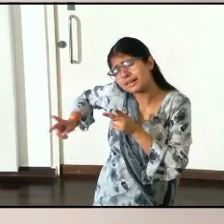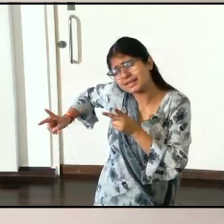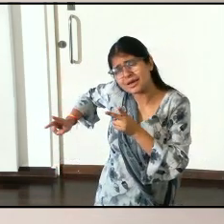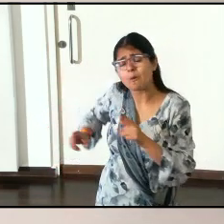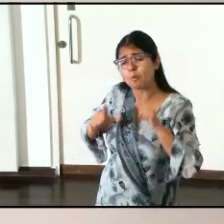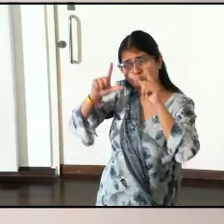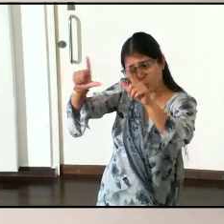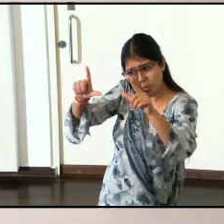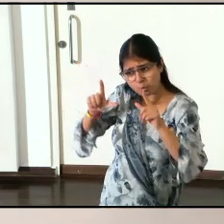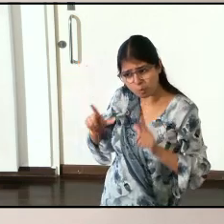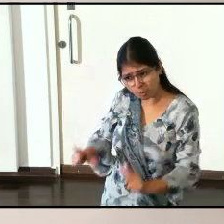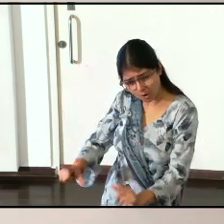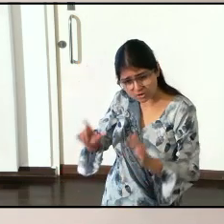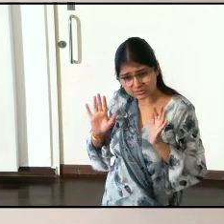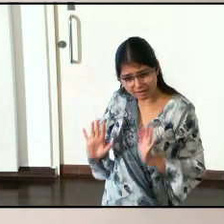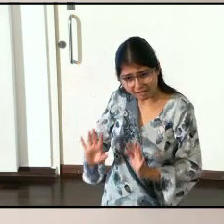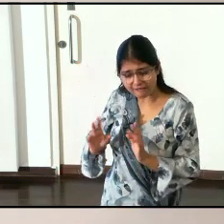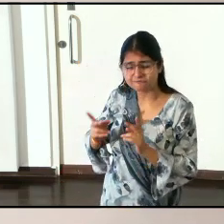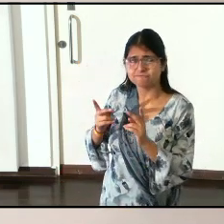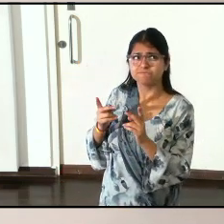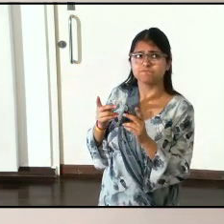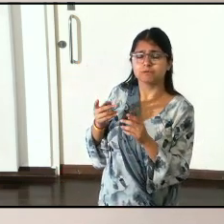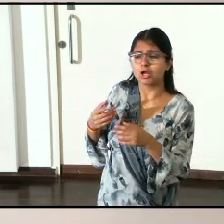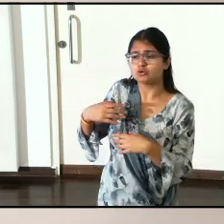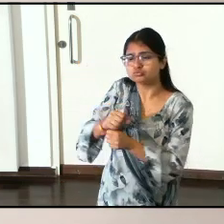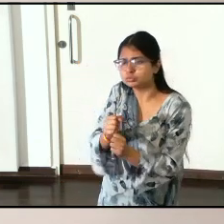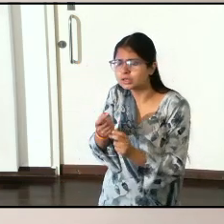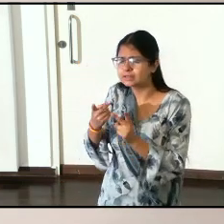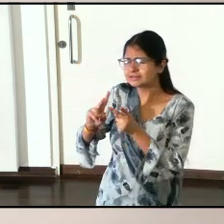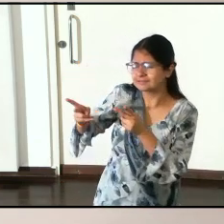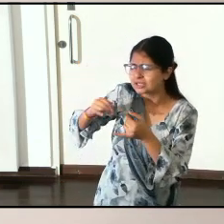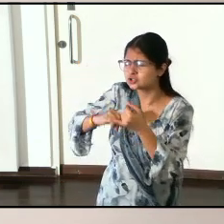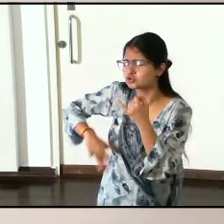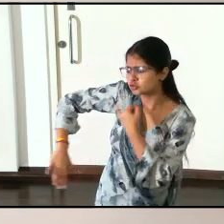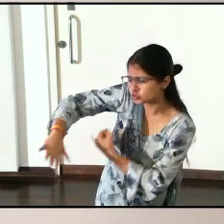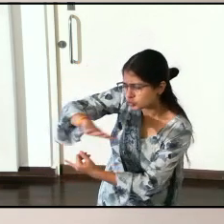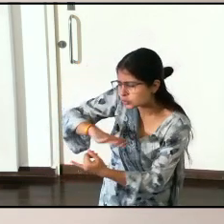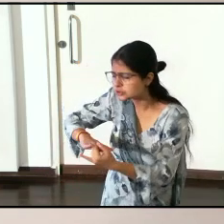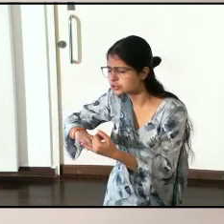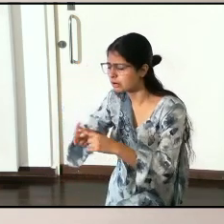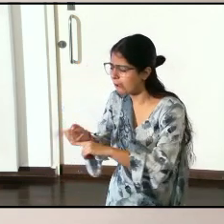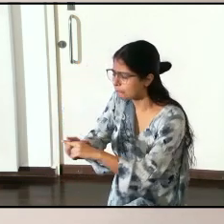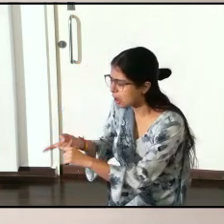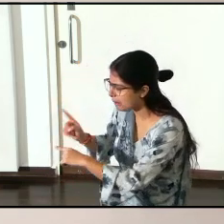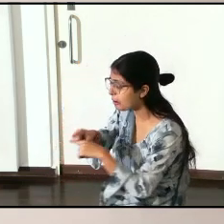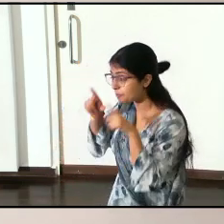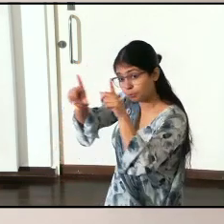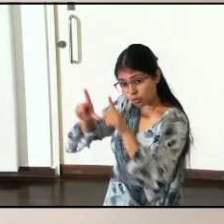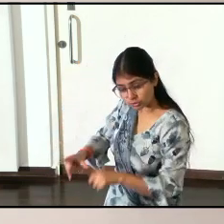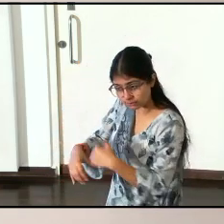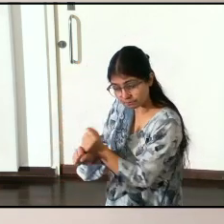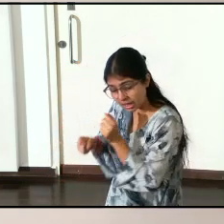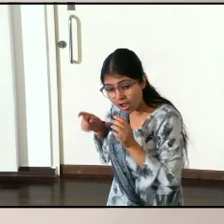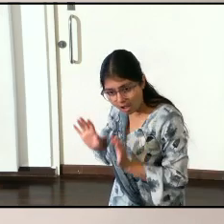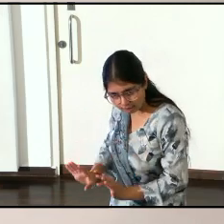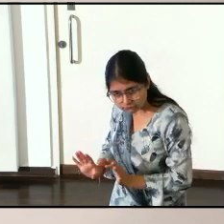which have been done for different kinds of occasions and situations and so on and so forth and all of that.